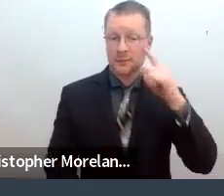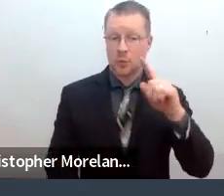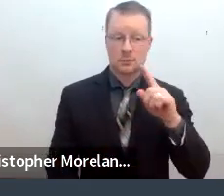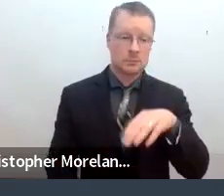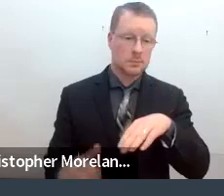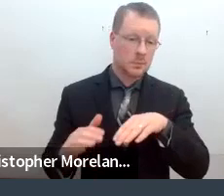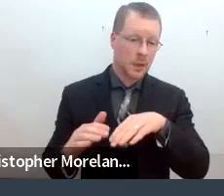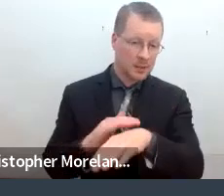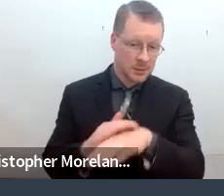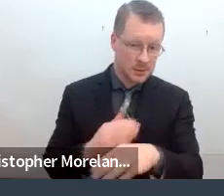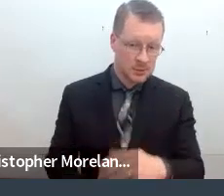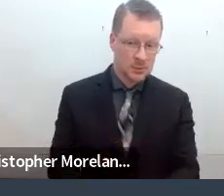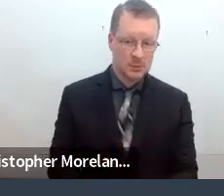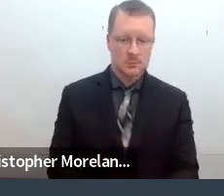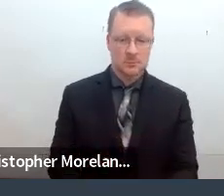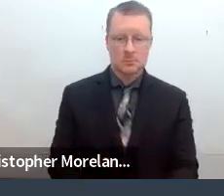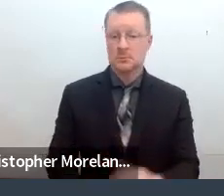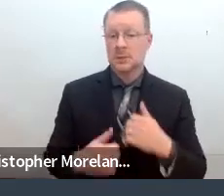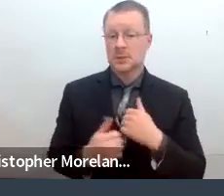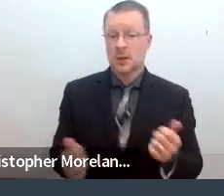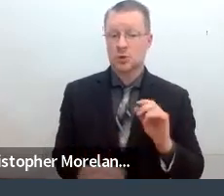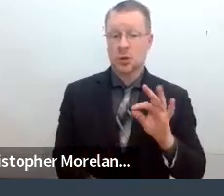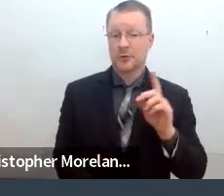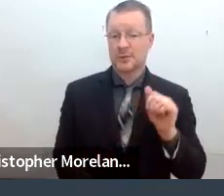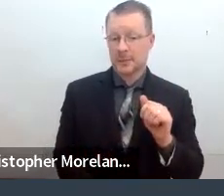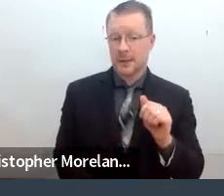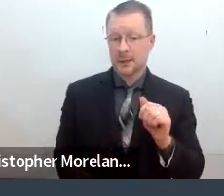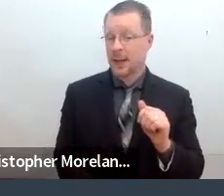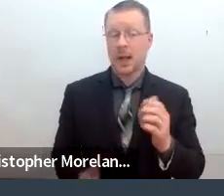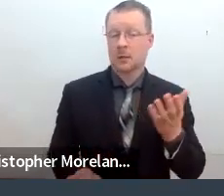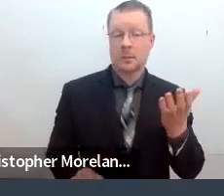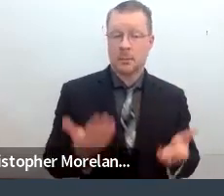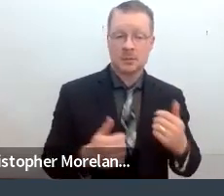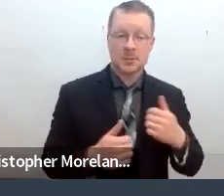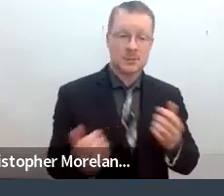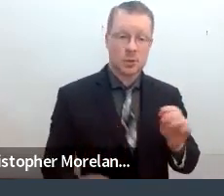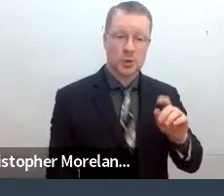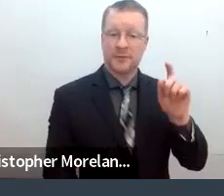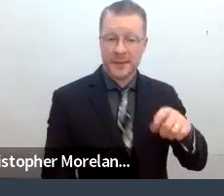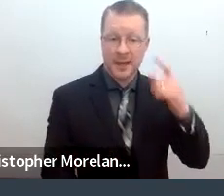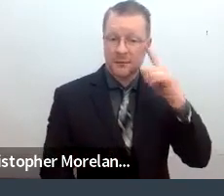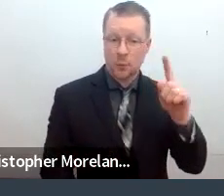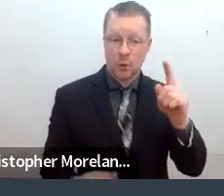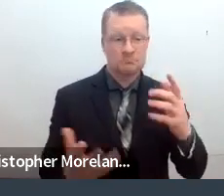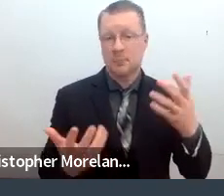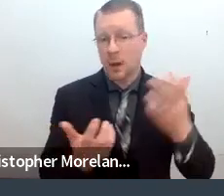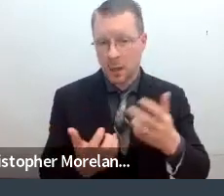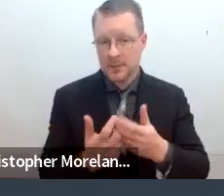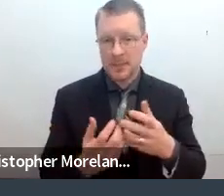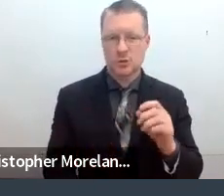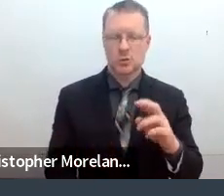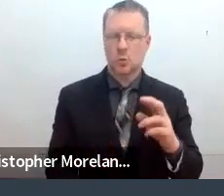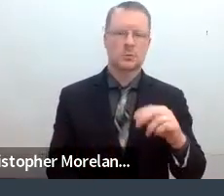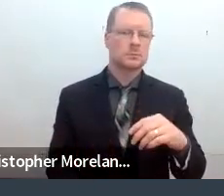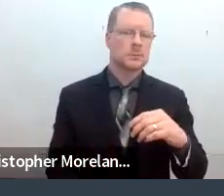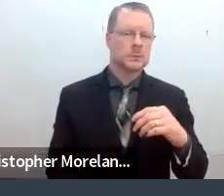representing their fears and their needs for access, disclosure of disability, and maybe disclosure of a